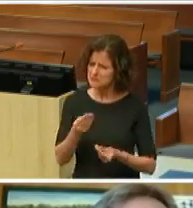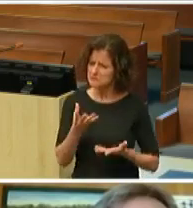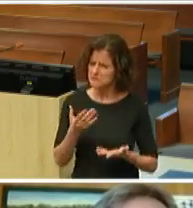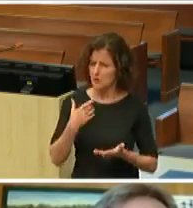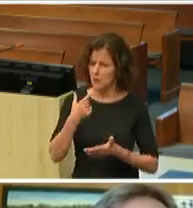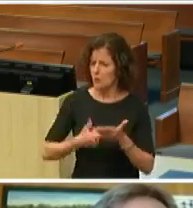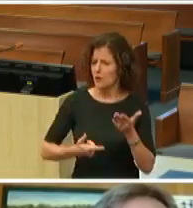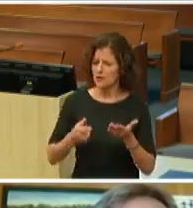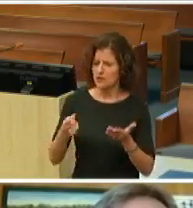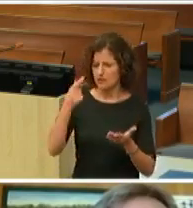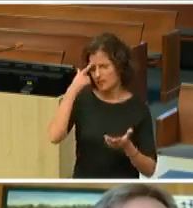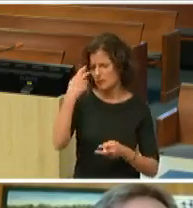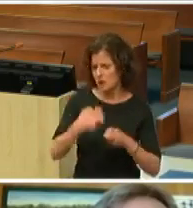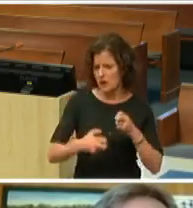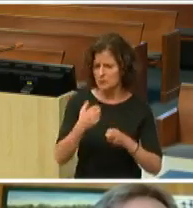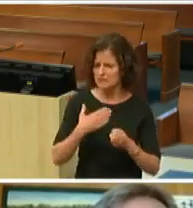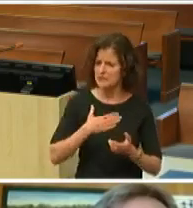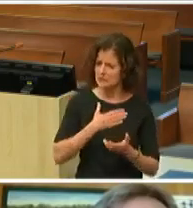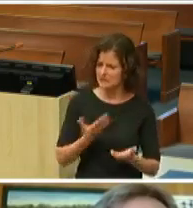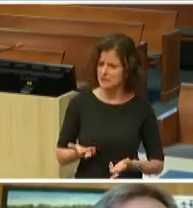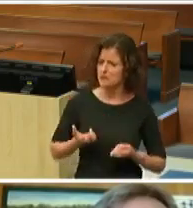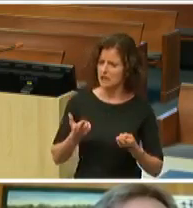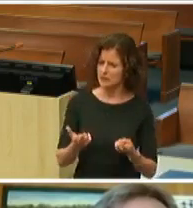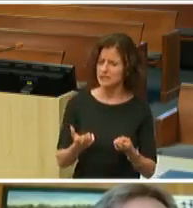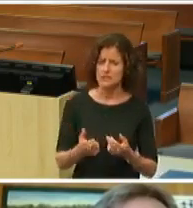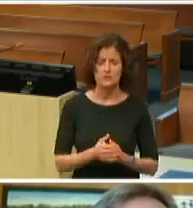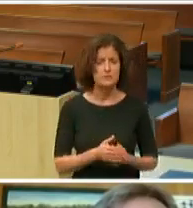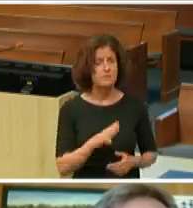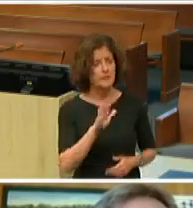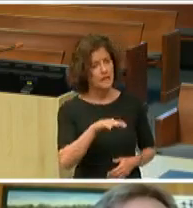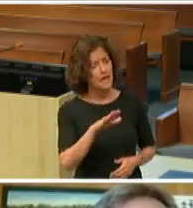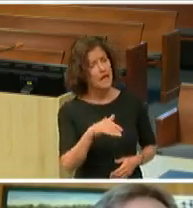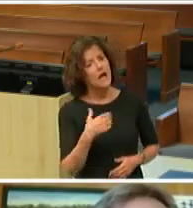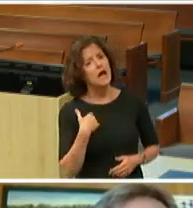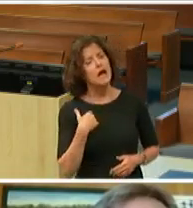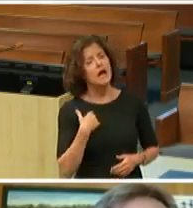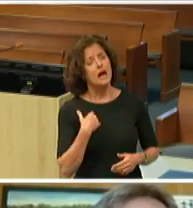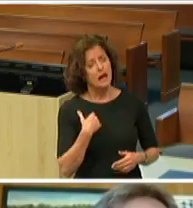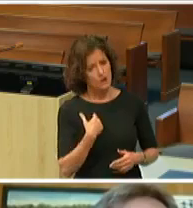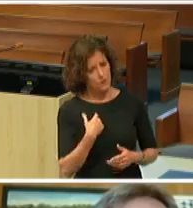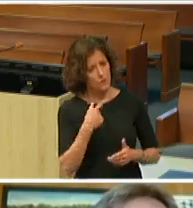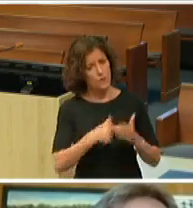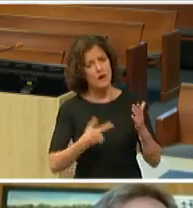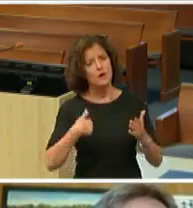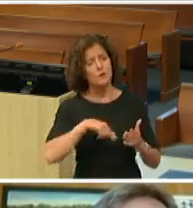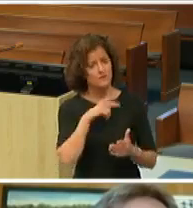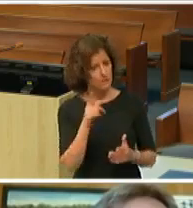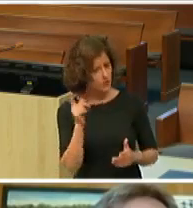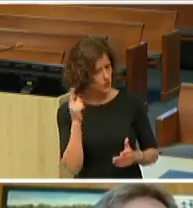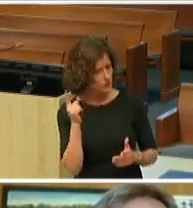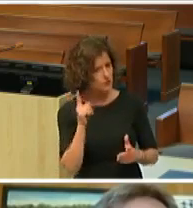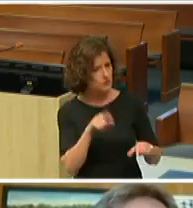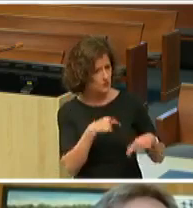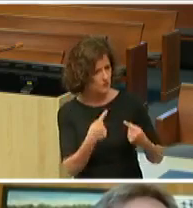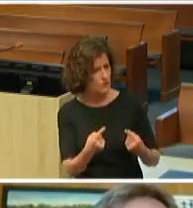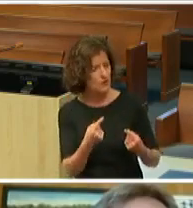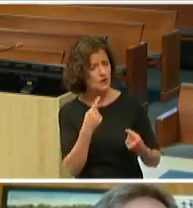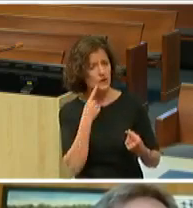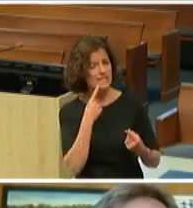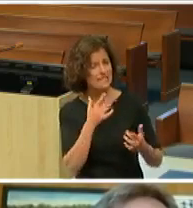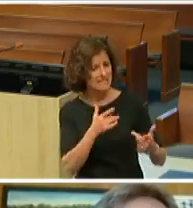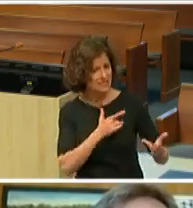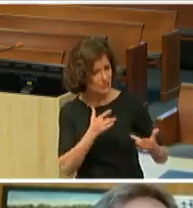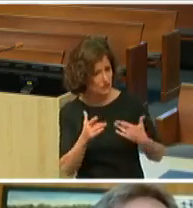make a recommendation? So, Mr. Chair, what we've heard is an expression of